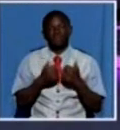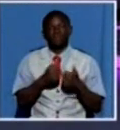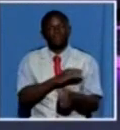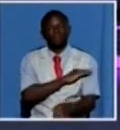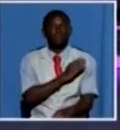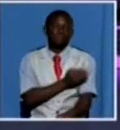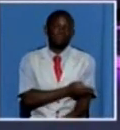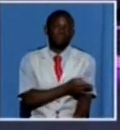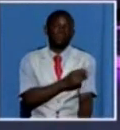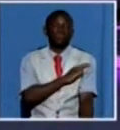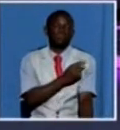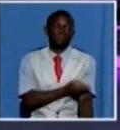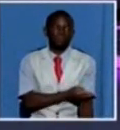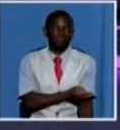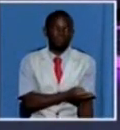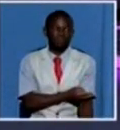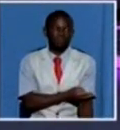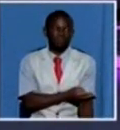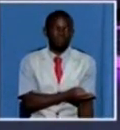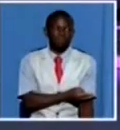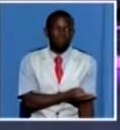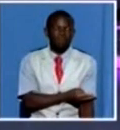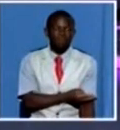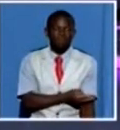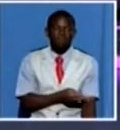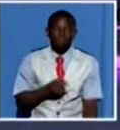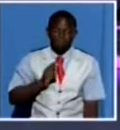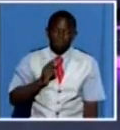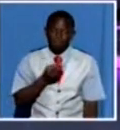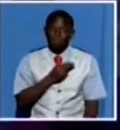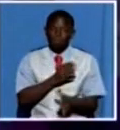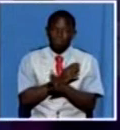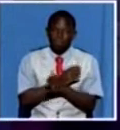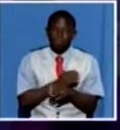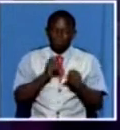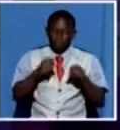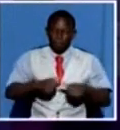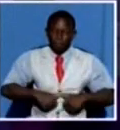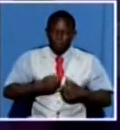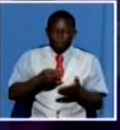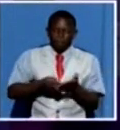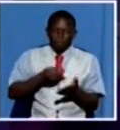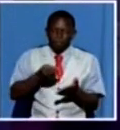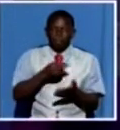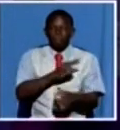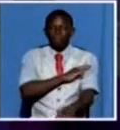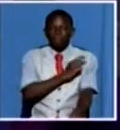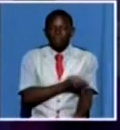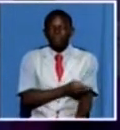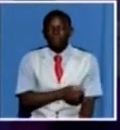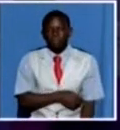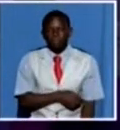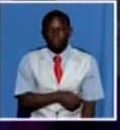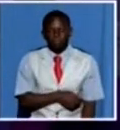means of raising internal resources. And I'm also sure that many people have a problem with government raising